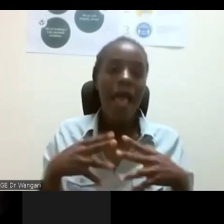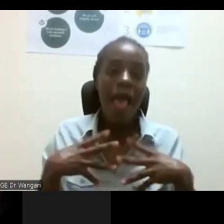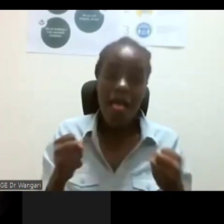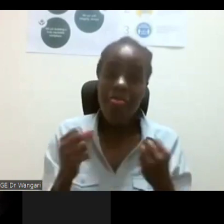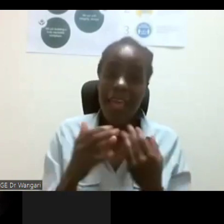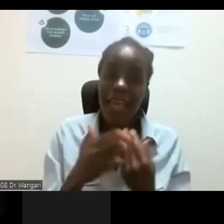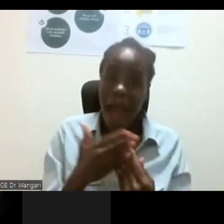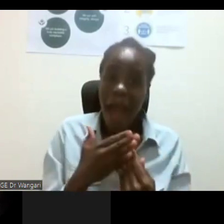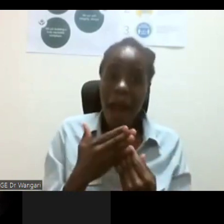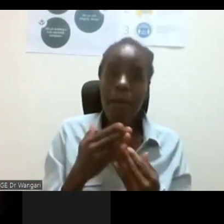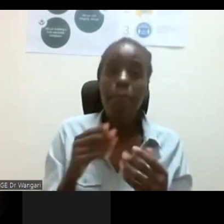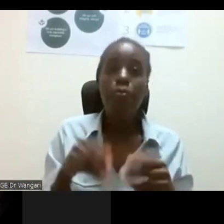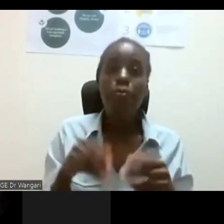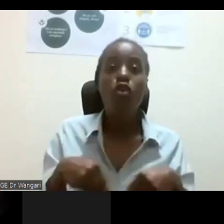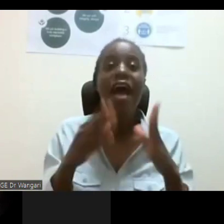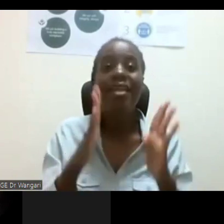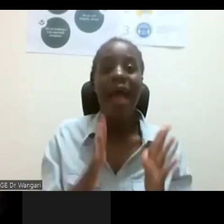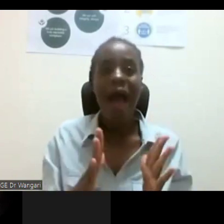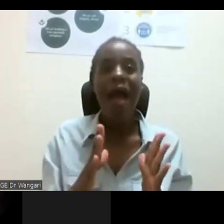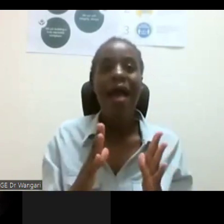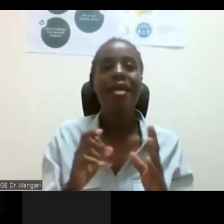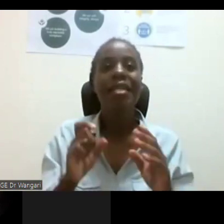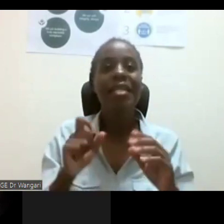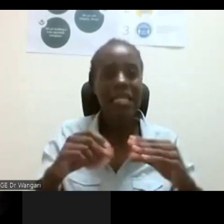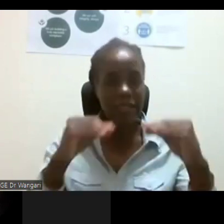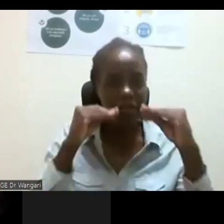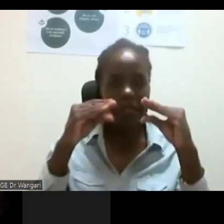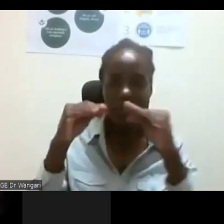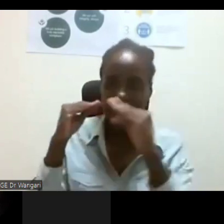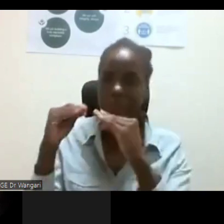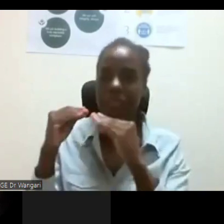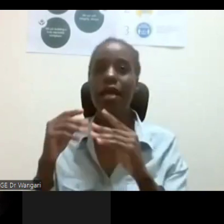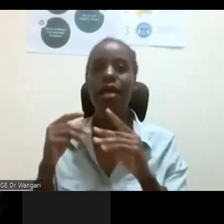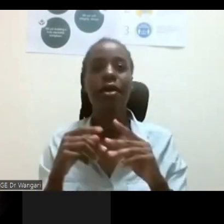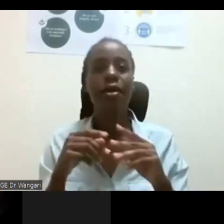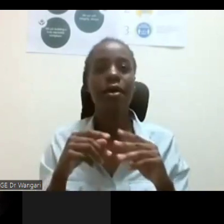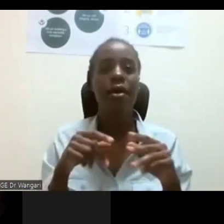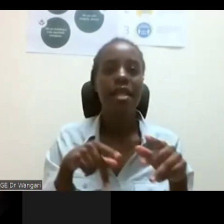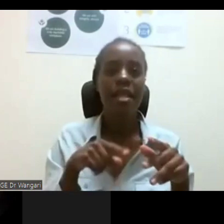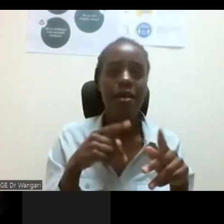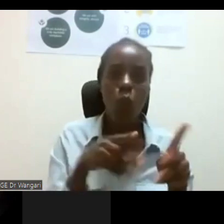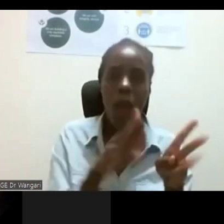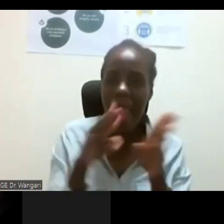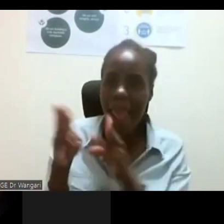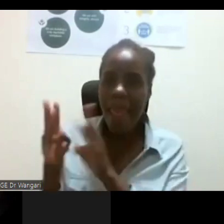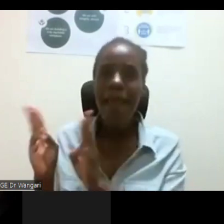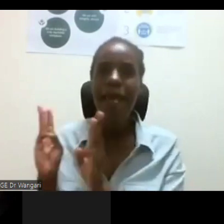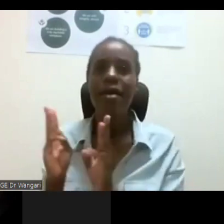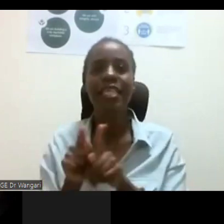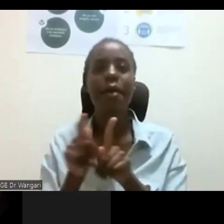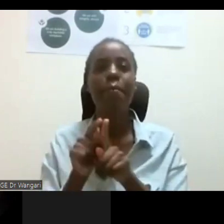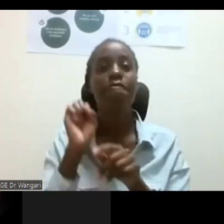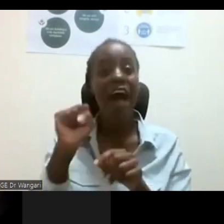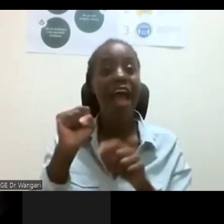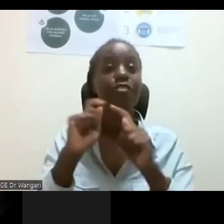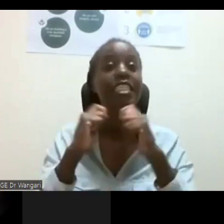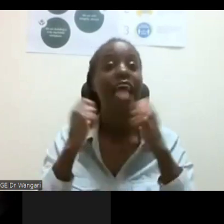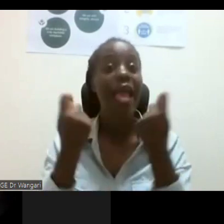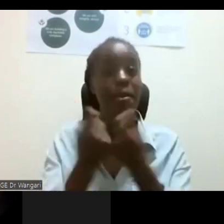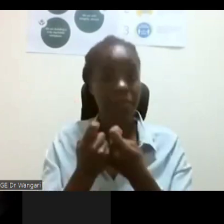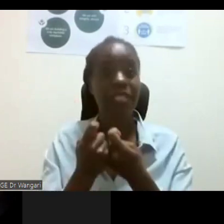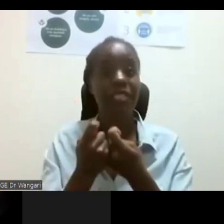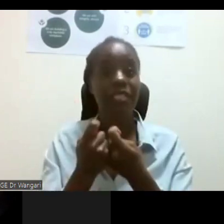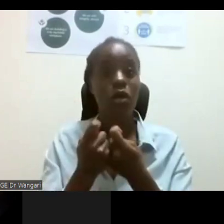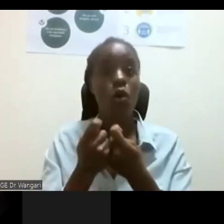taught on the trends in Kenya and the 5 tribes which are